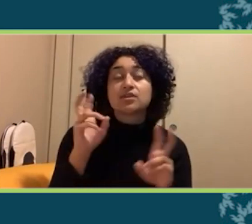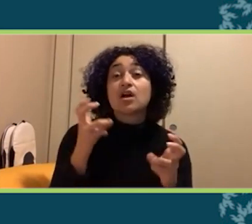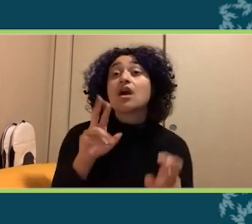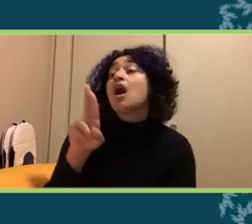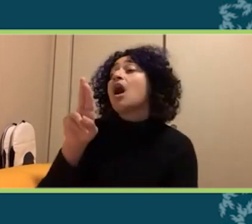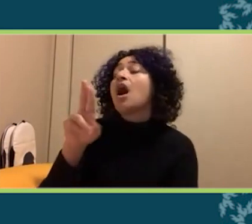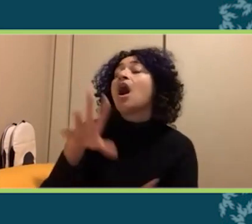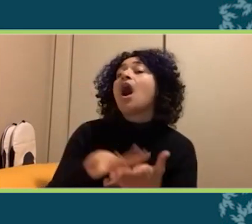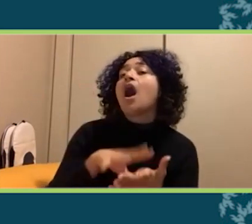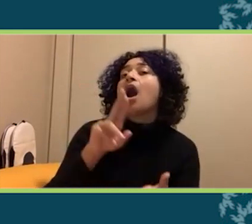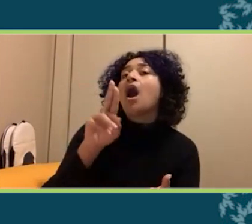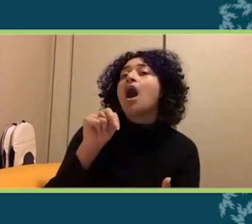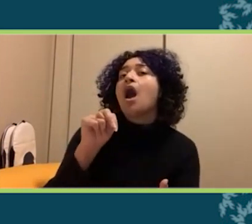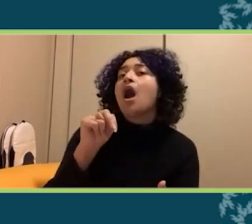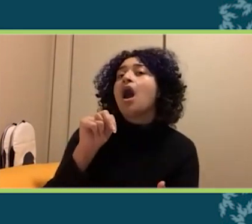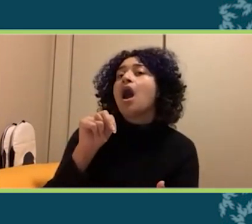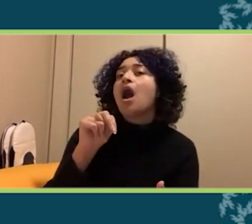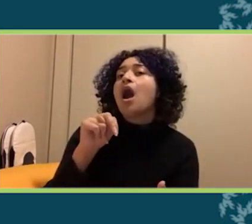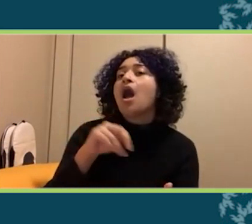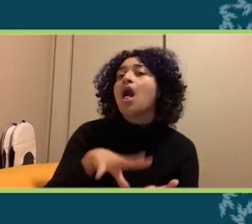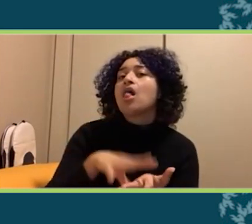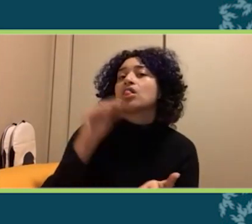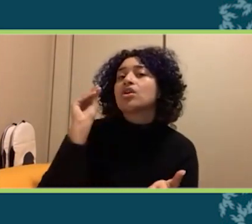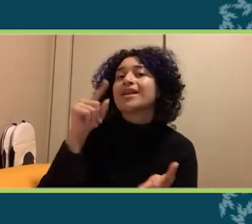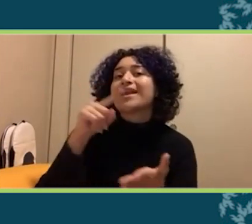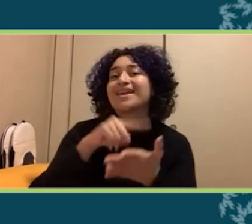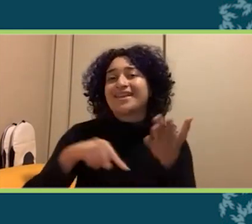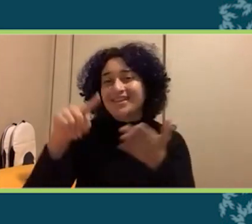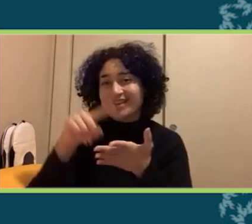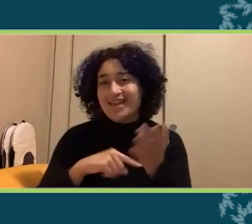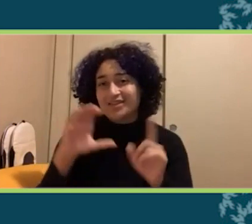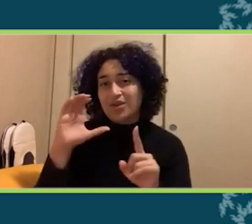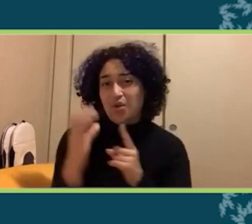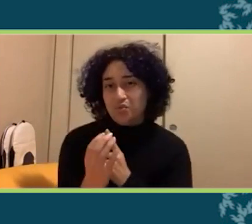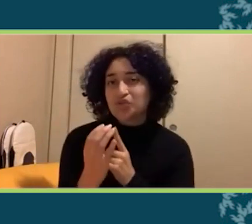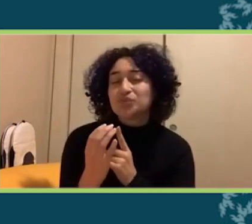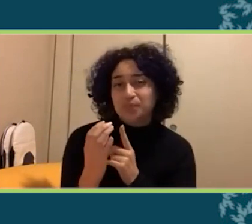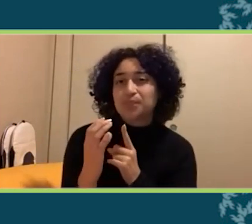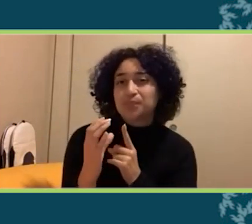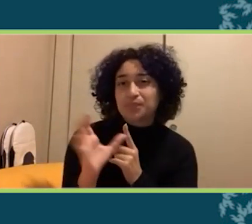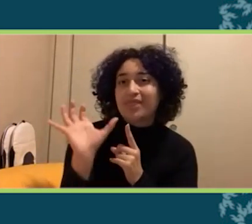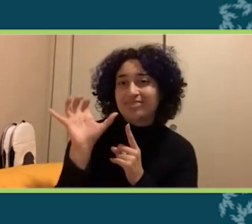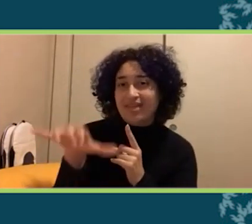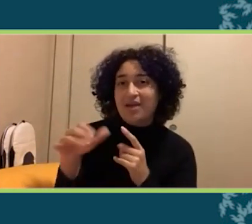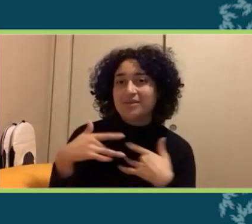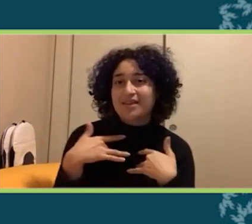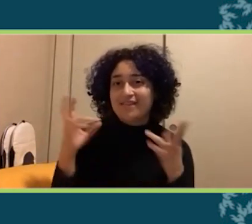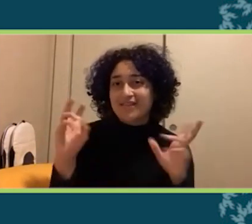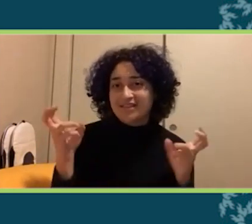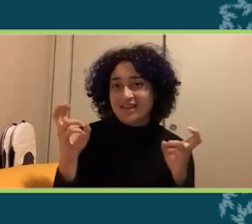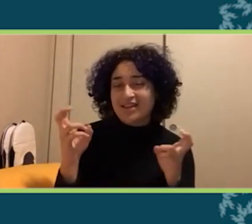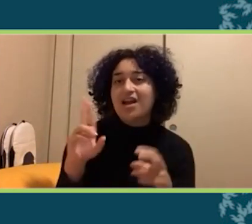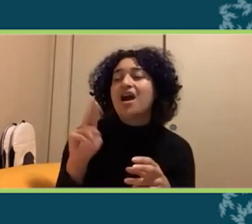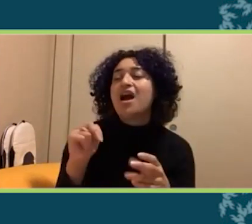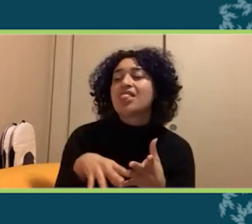colonialism. No, Unlearning cancel culture, was it? Oh yeah, I was just looking at somebody else's message. Yeah, cancel culture, I can put